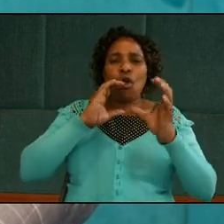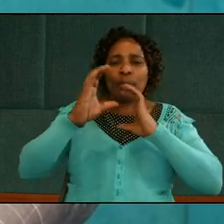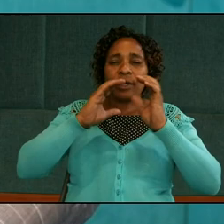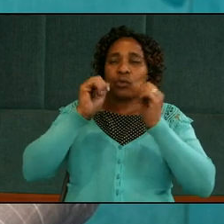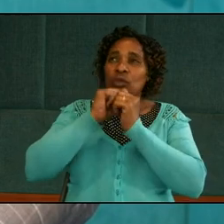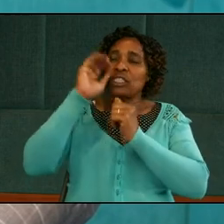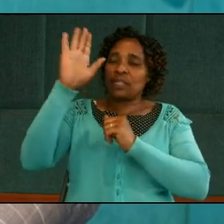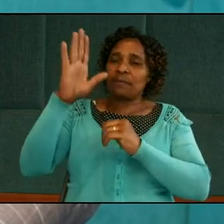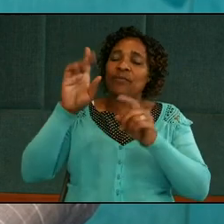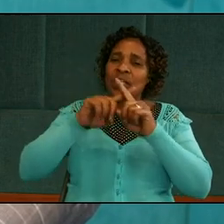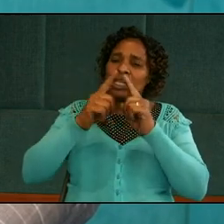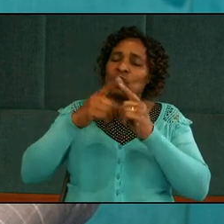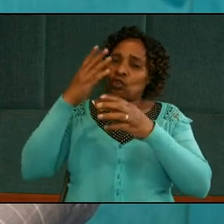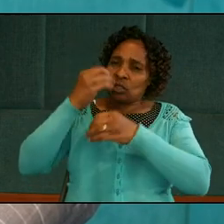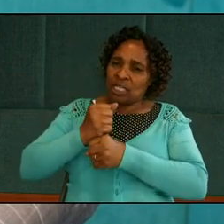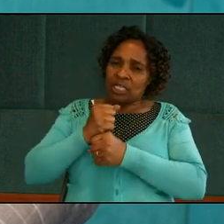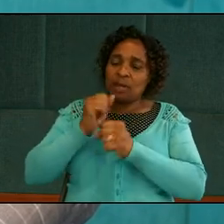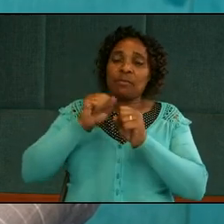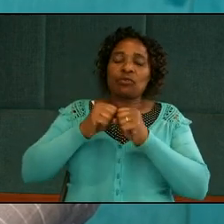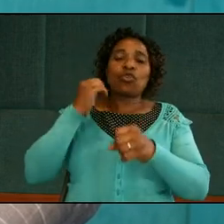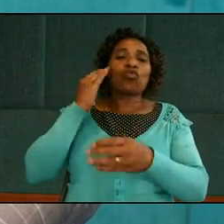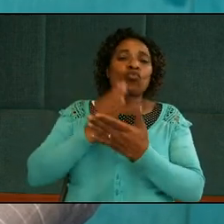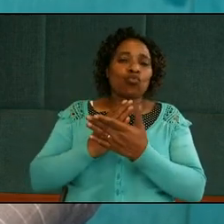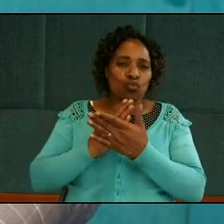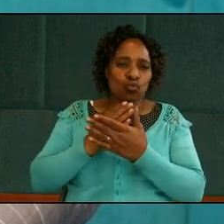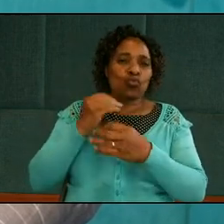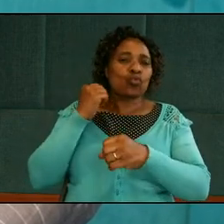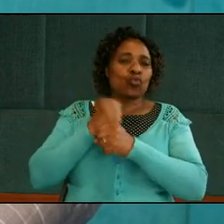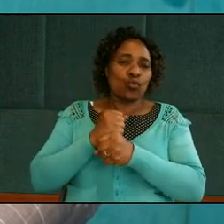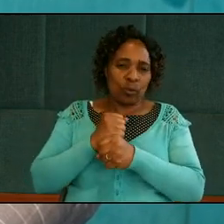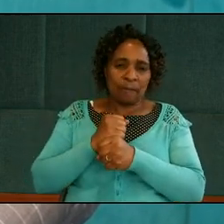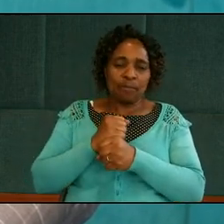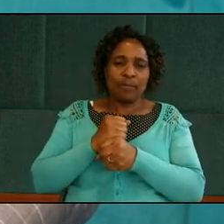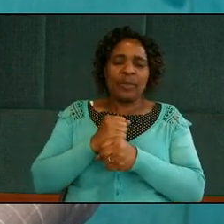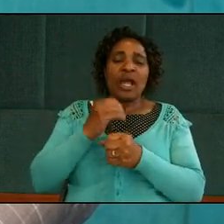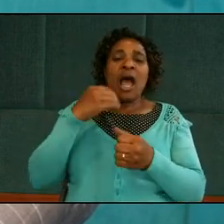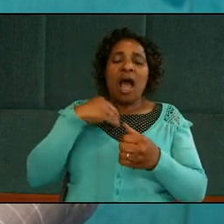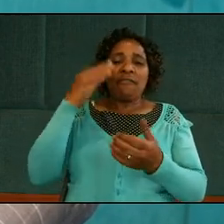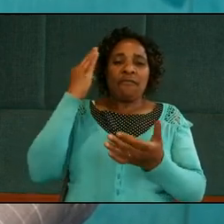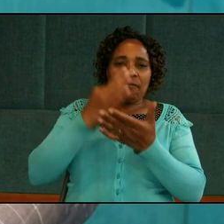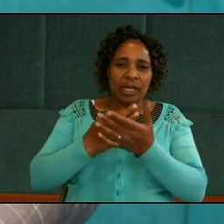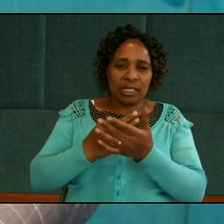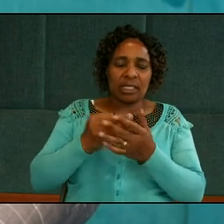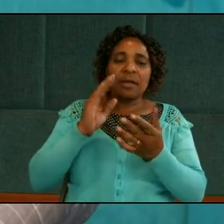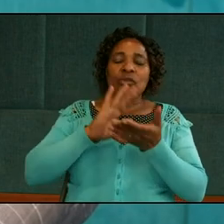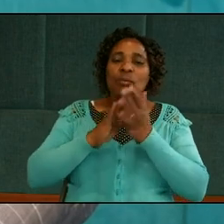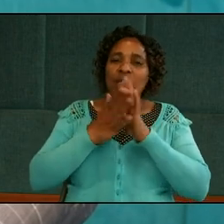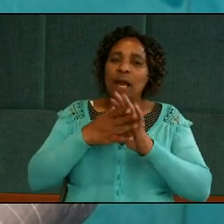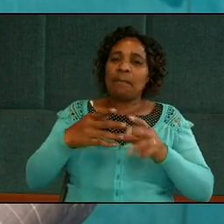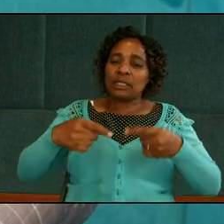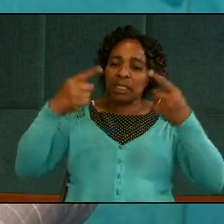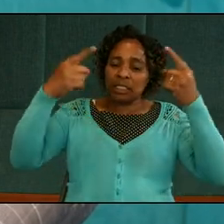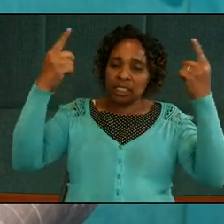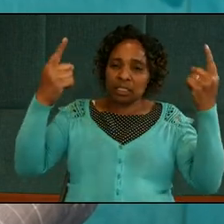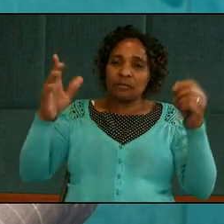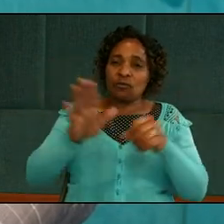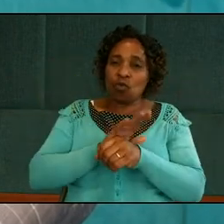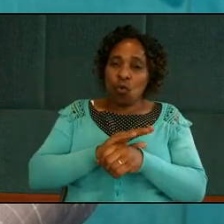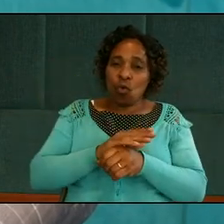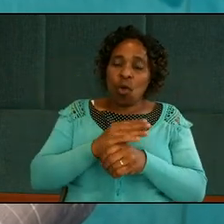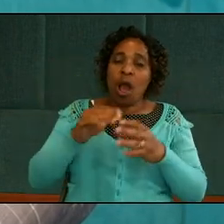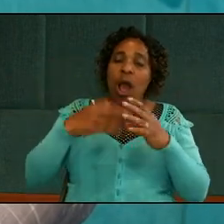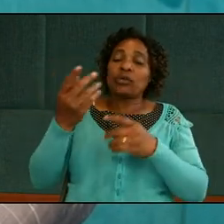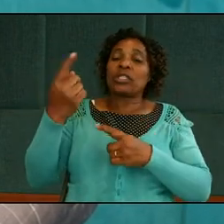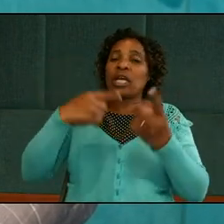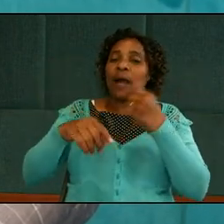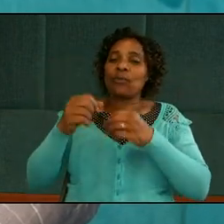trust that he will actually do it, and have faith that it will be for a successful outcome, that you can